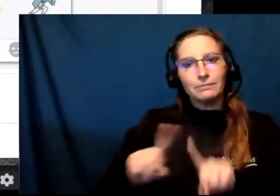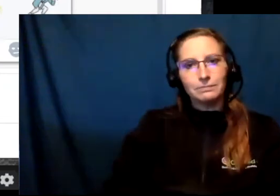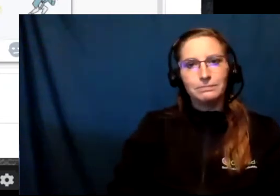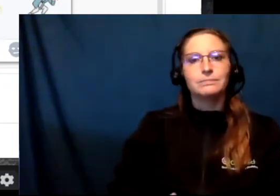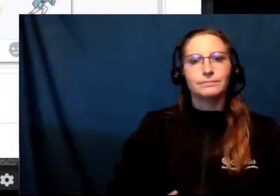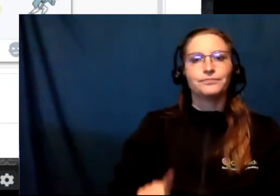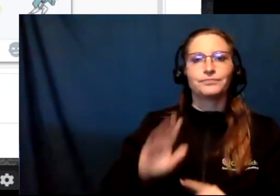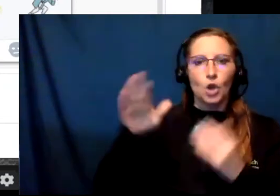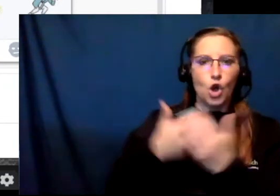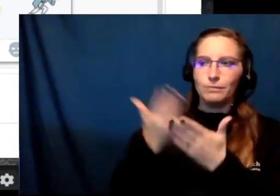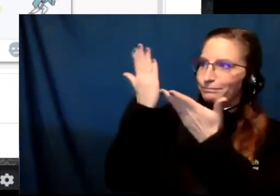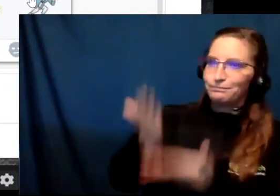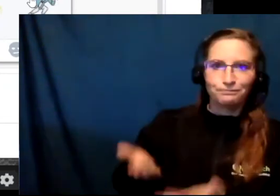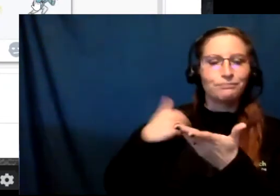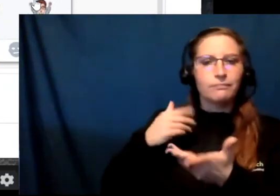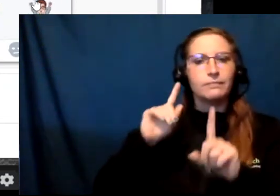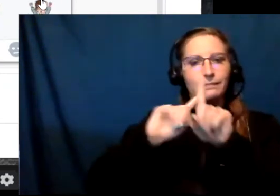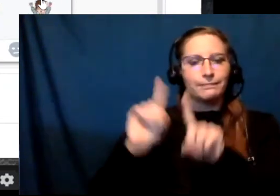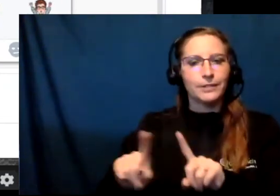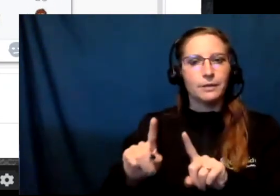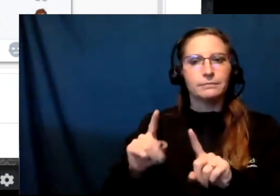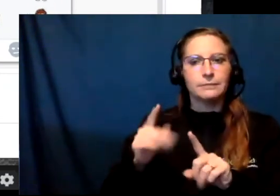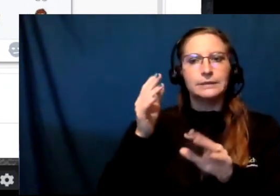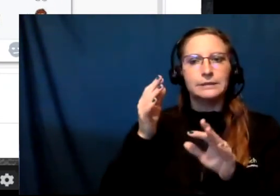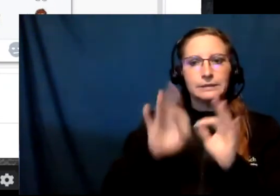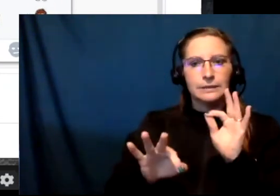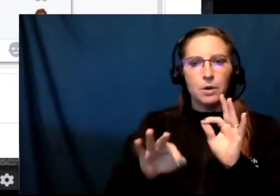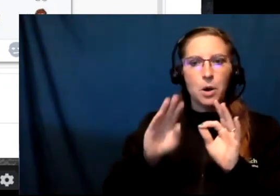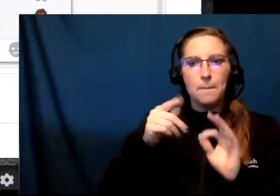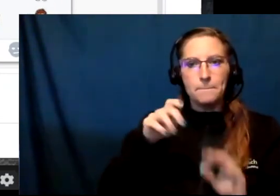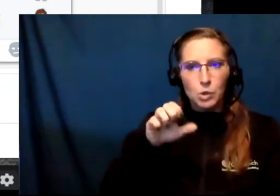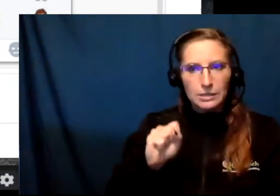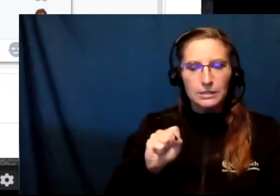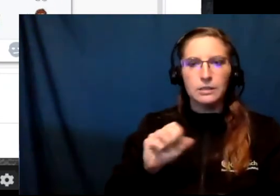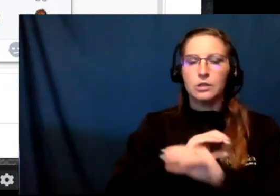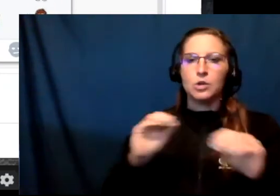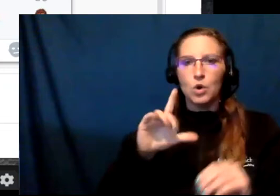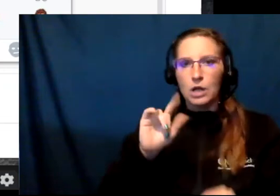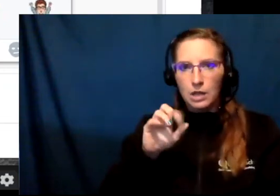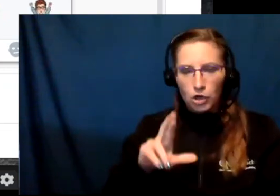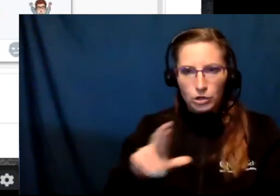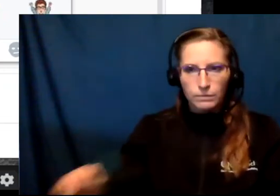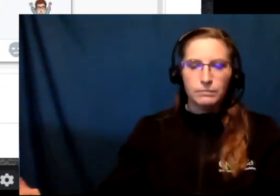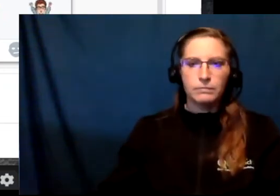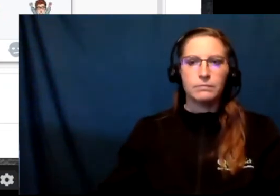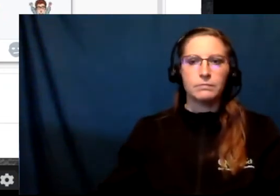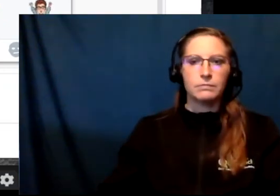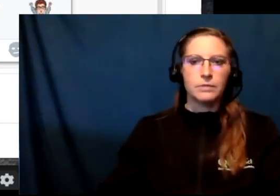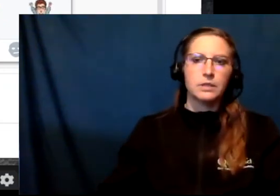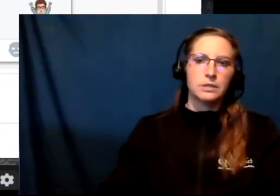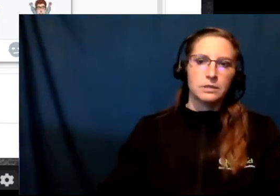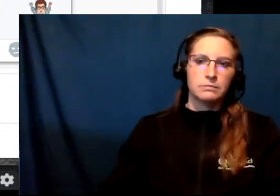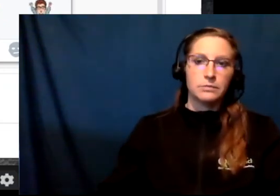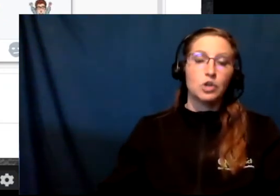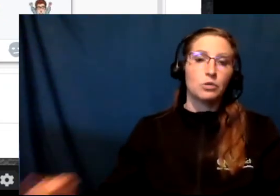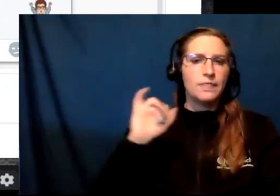have all these simple poses without all of that clutter in the background. So that's a